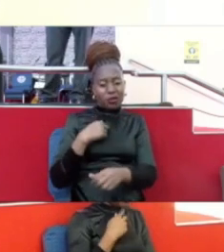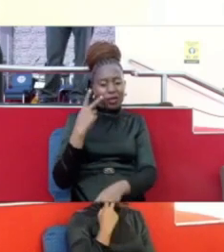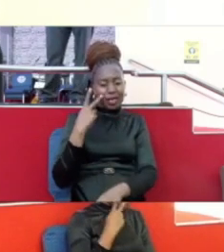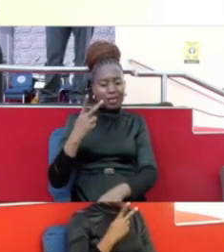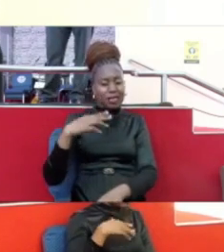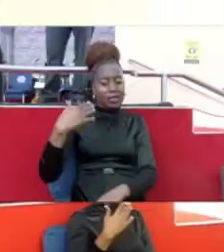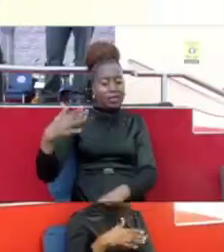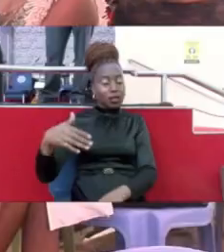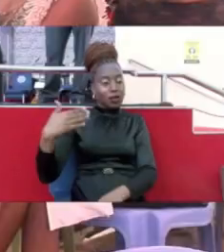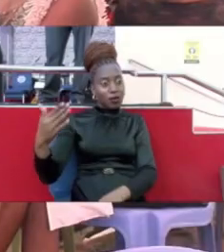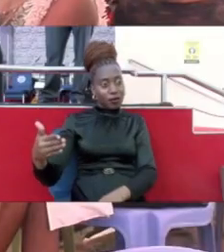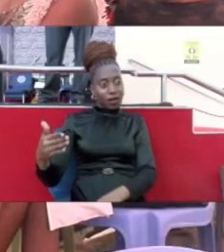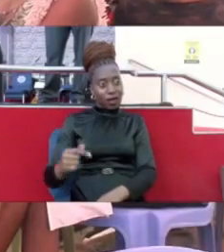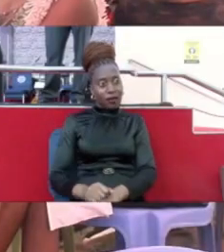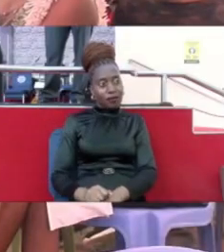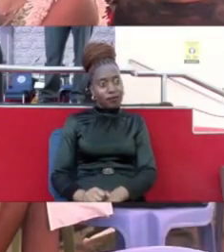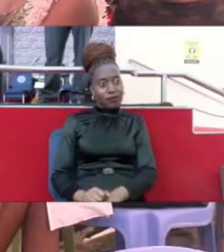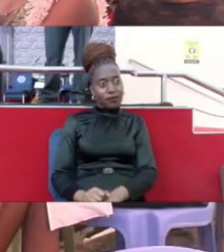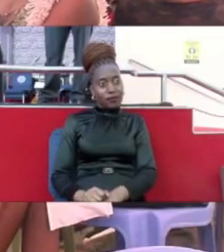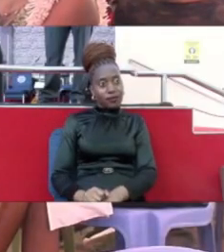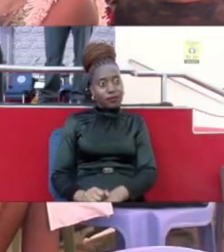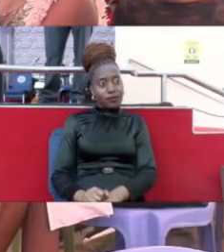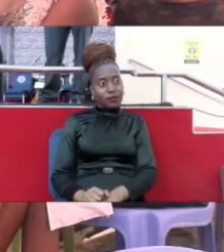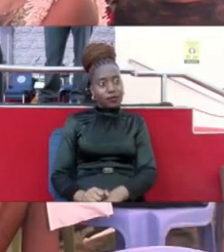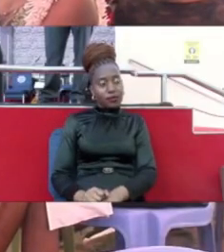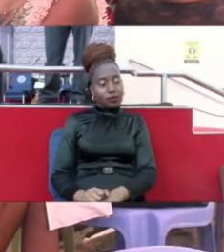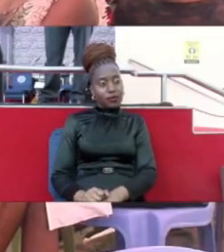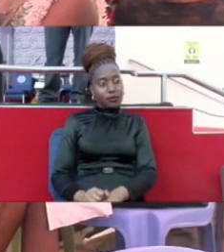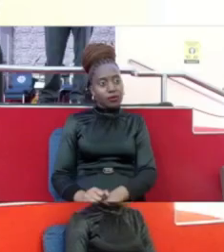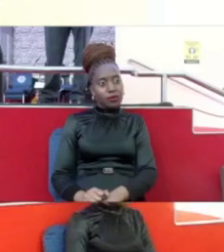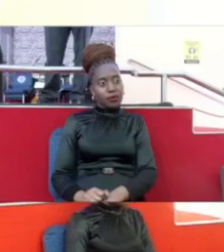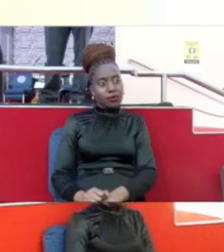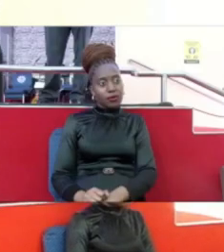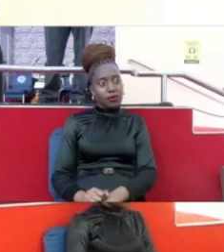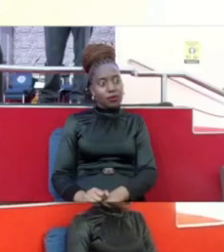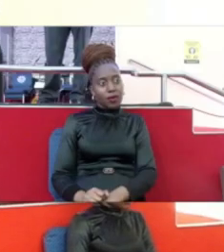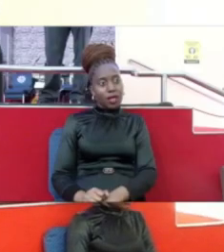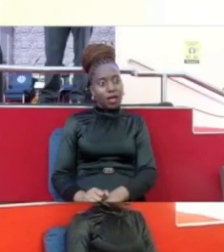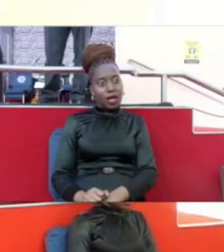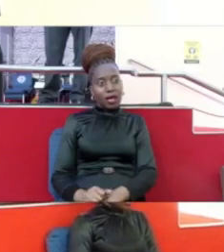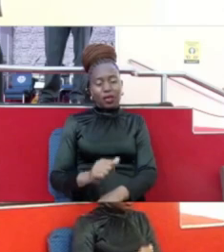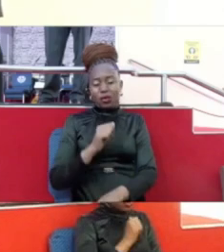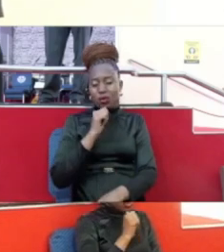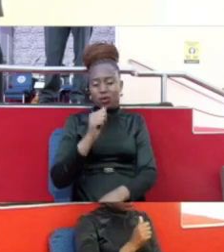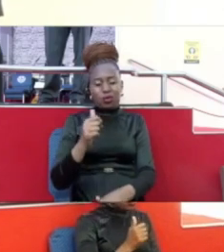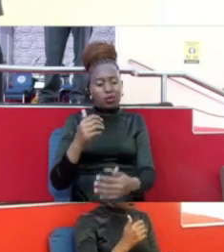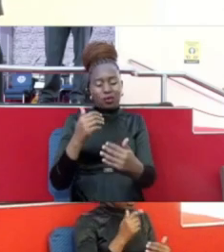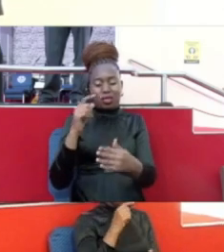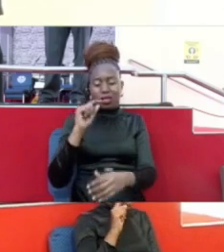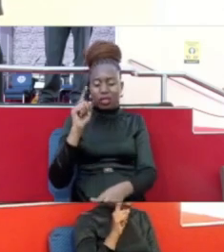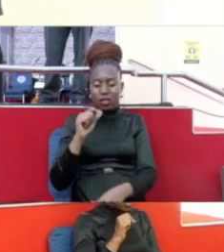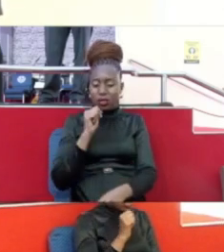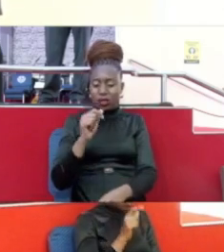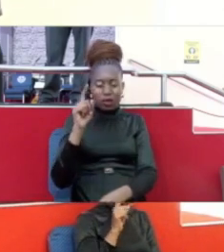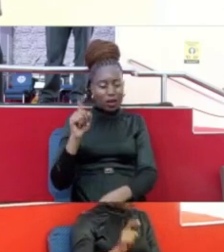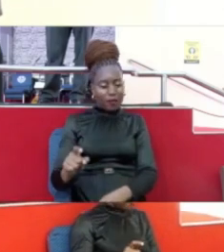sana, in you don't have to be rich to have it. Na si lazima uwe tajiri ili uwe na hii dhambi. It's